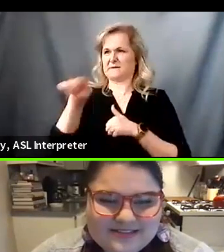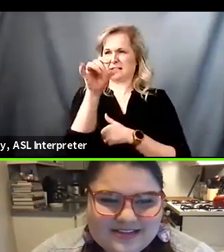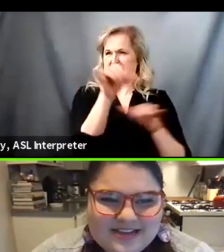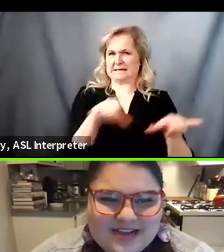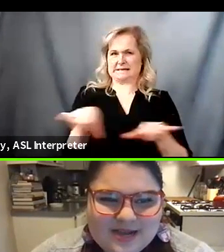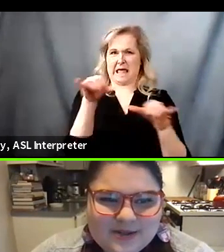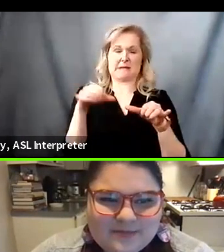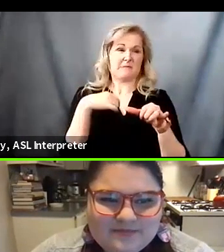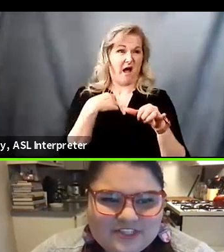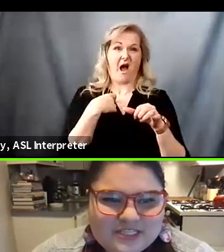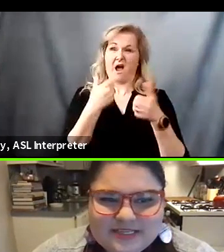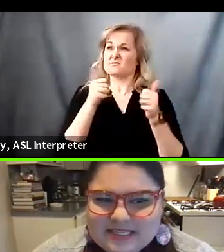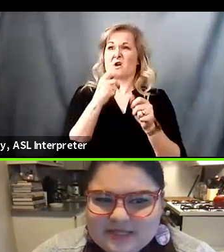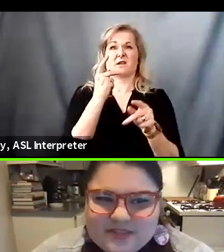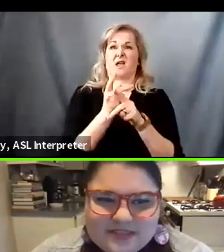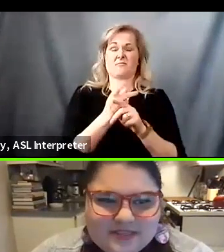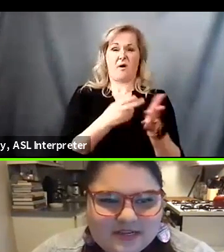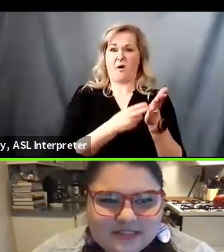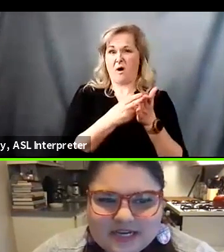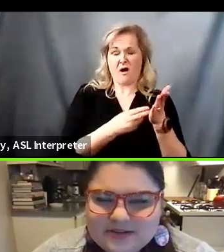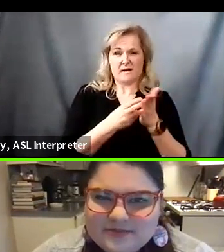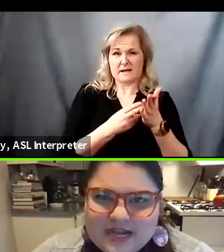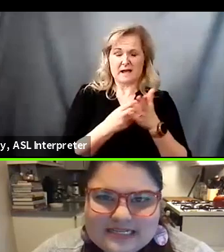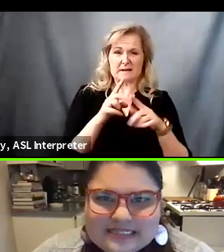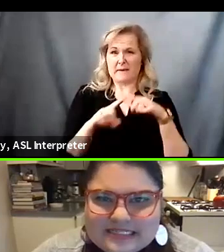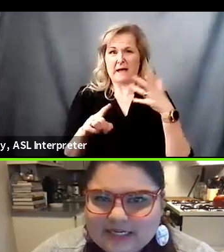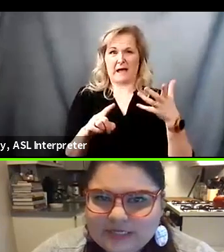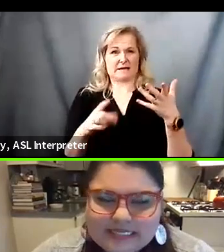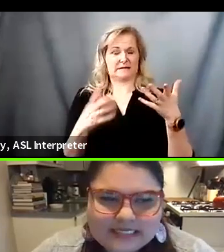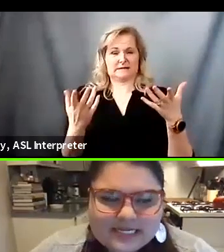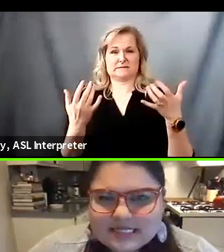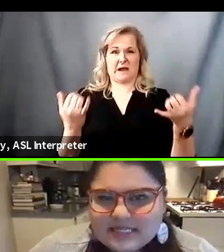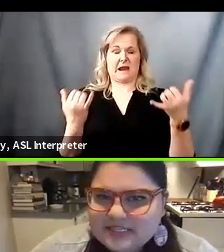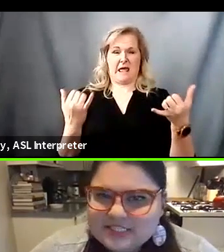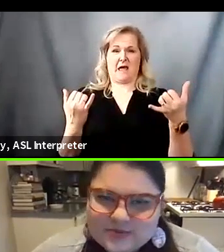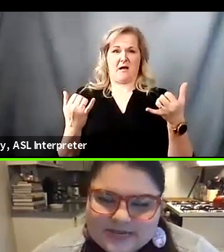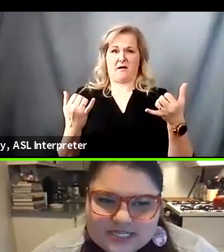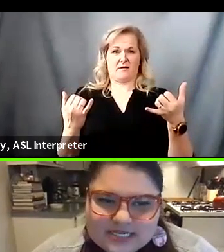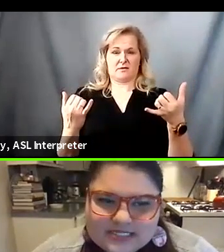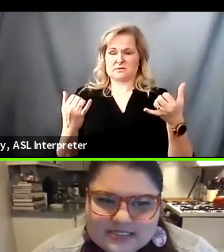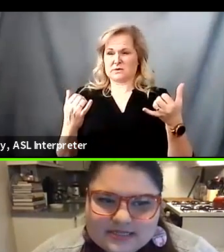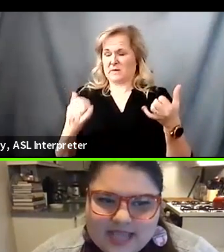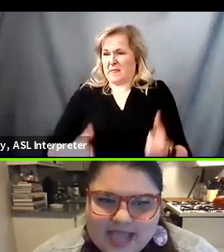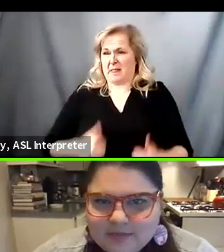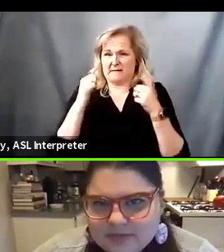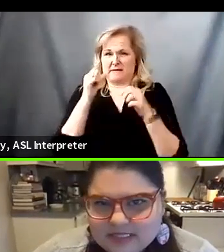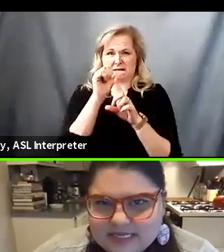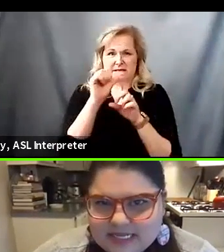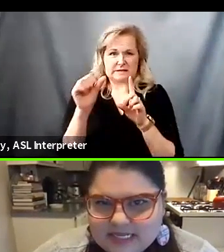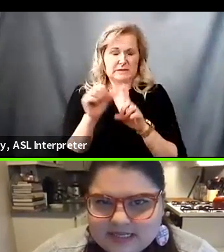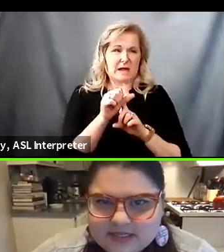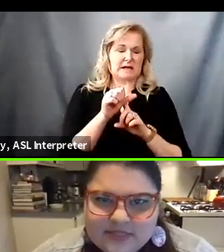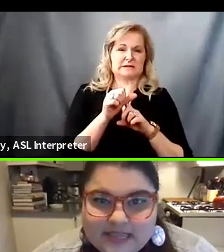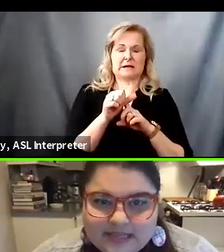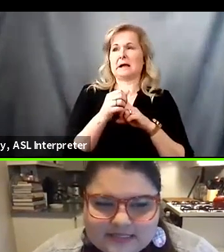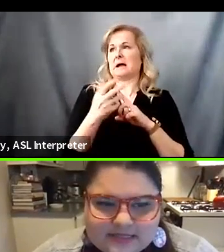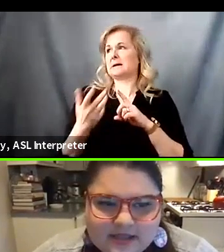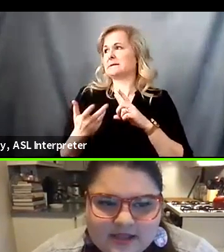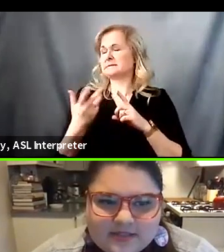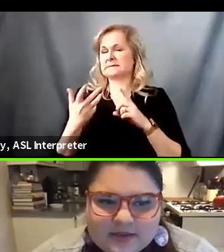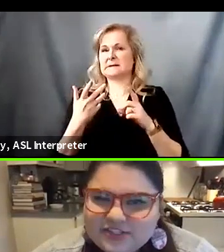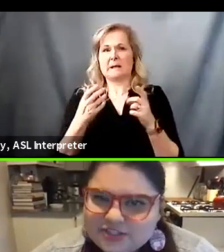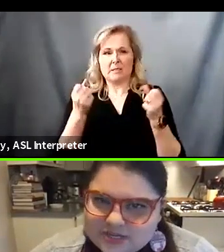real. Just been dealing with a lot of unnecessary living situation, habitability